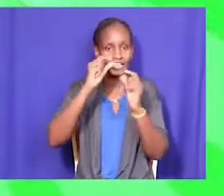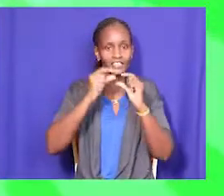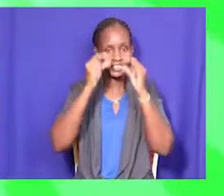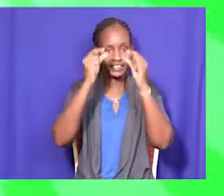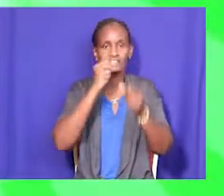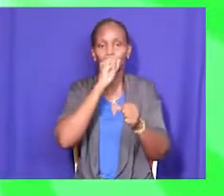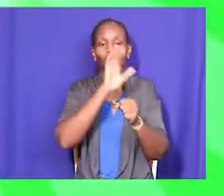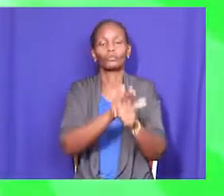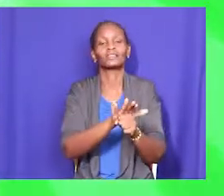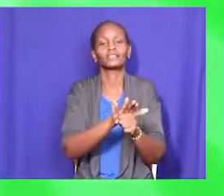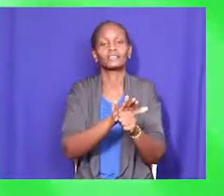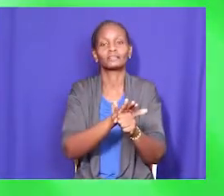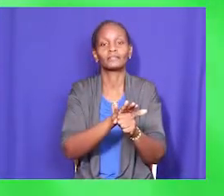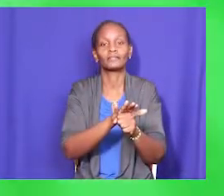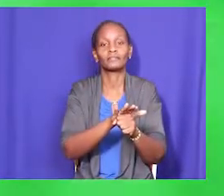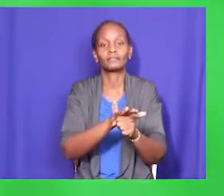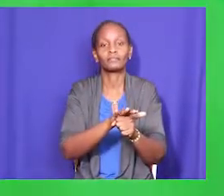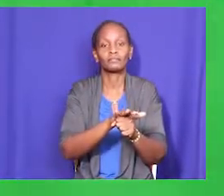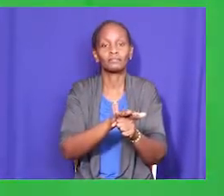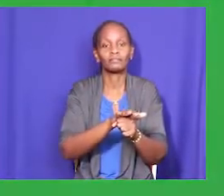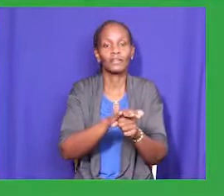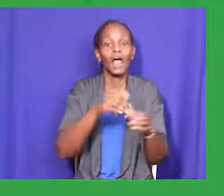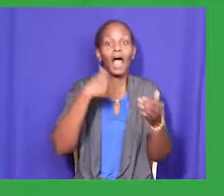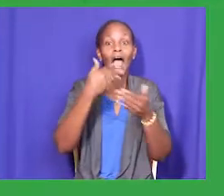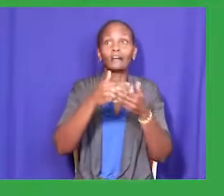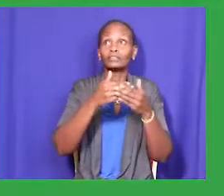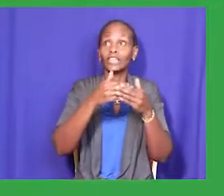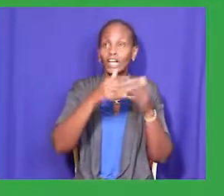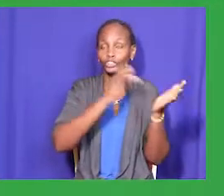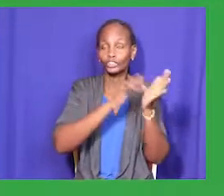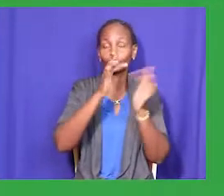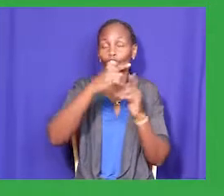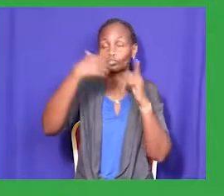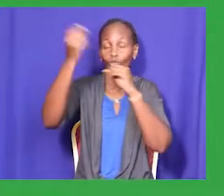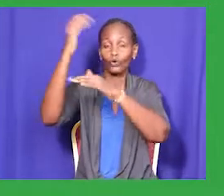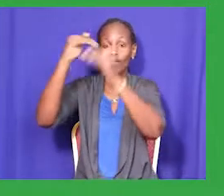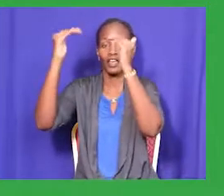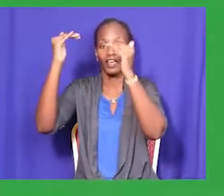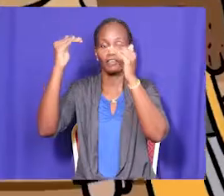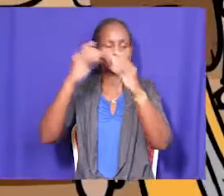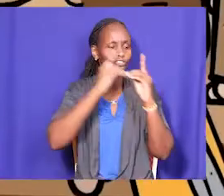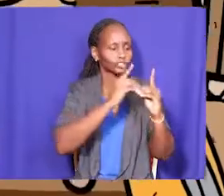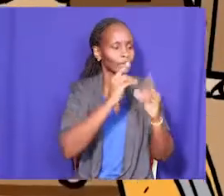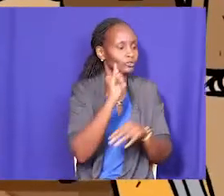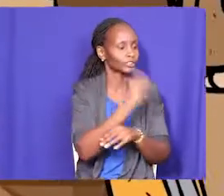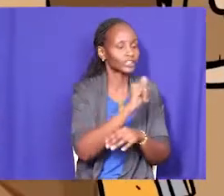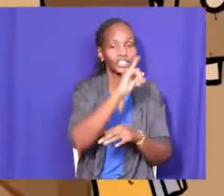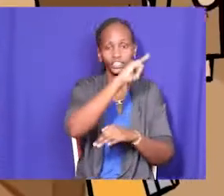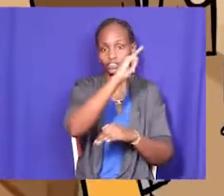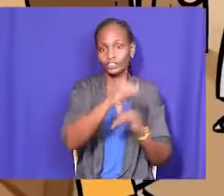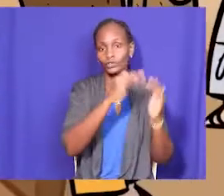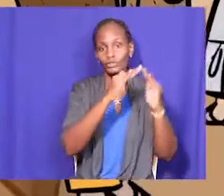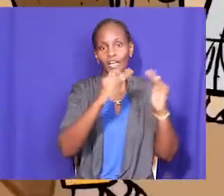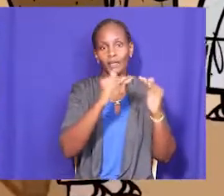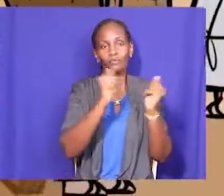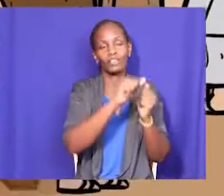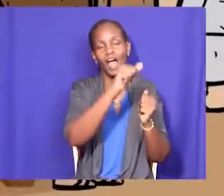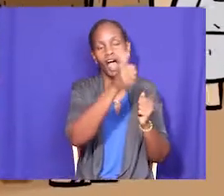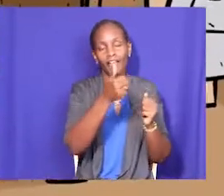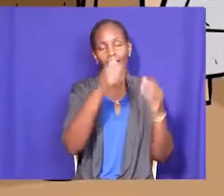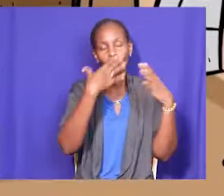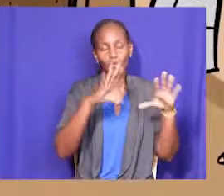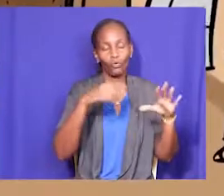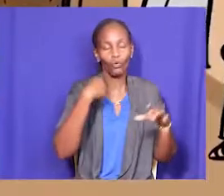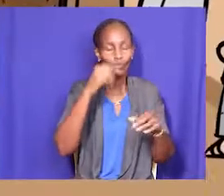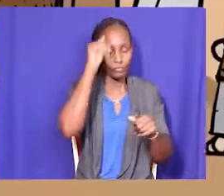ya! So after Jesus went to heaven, the apostles stayed in Jerusalem along with the other people who believed